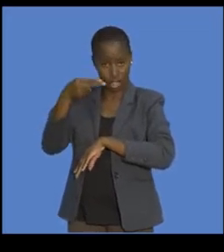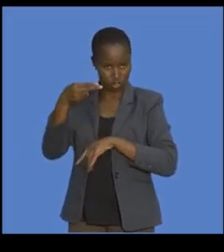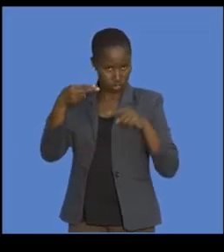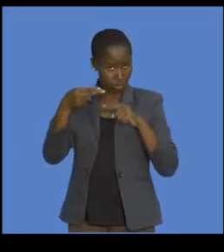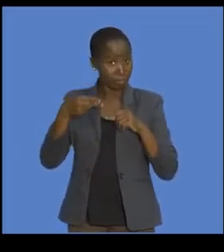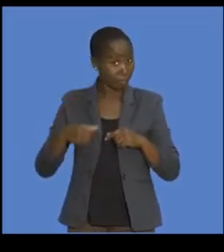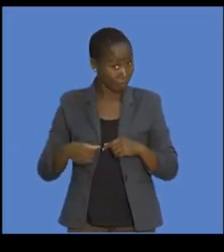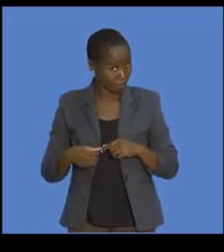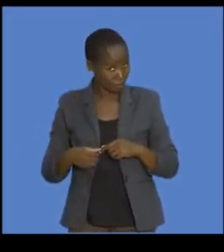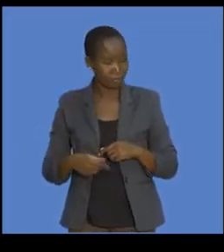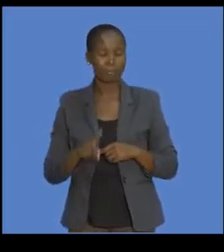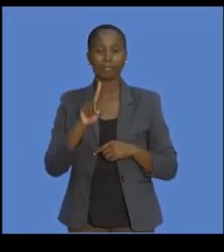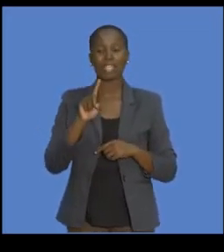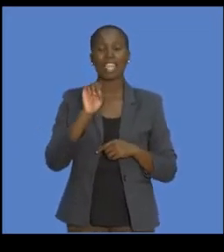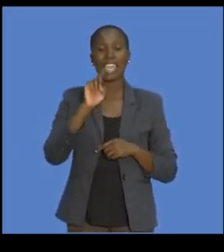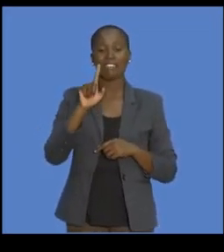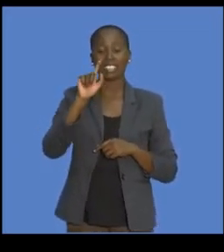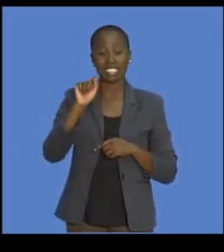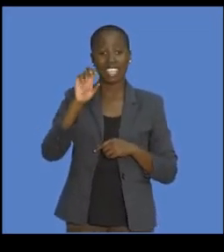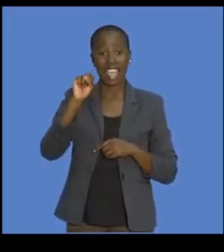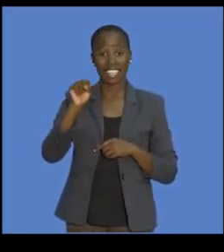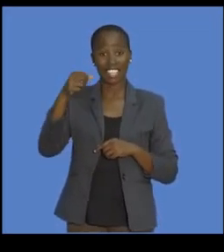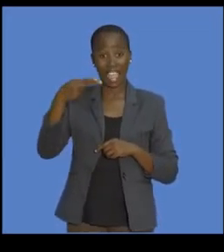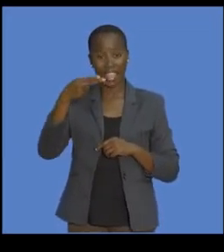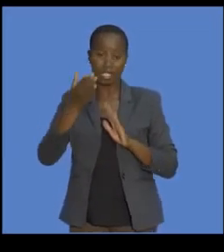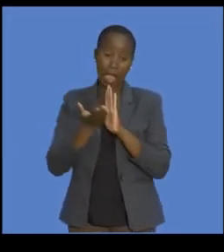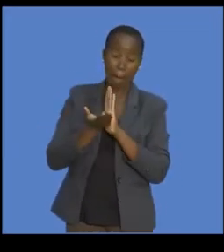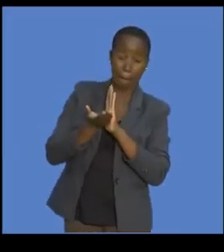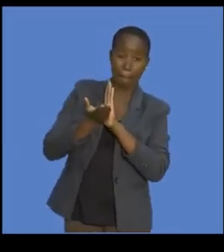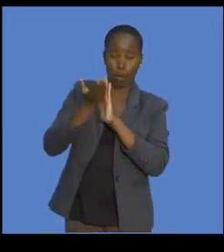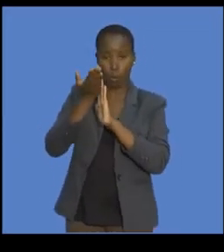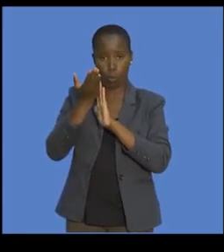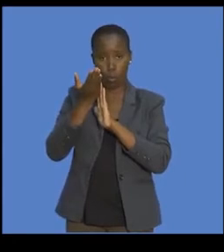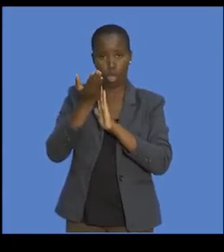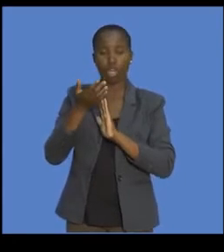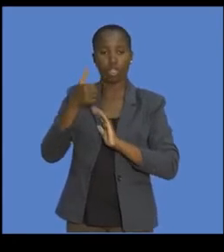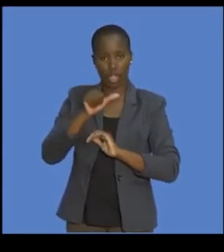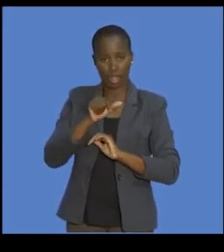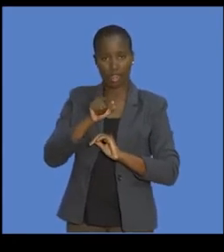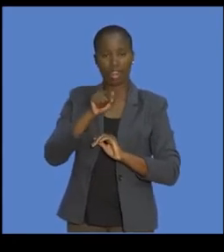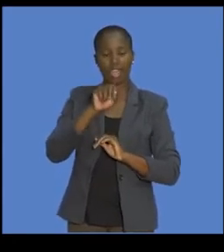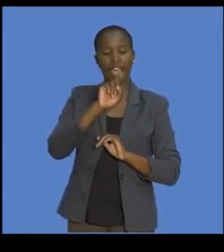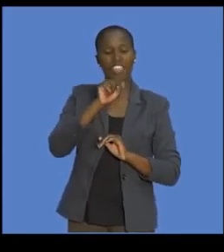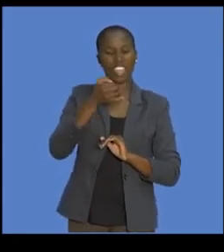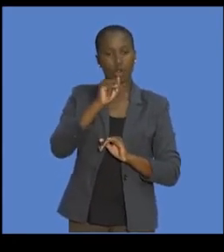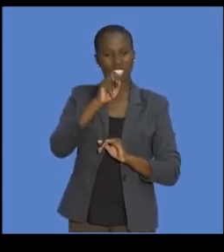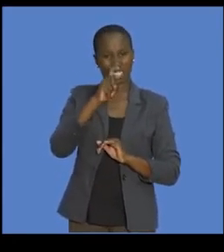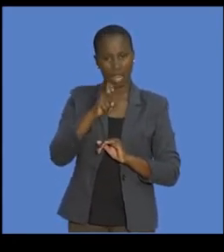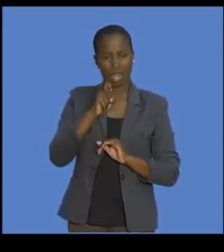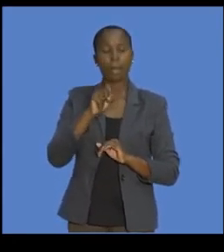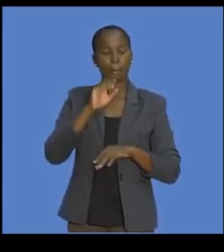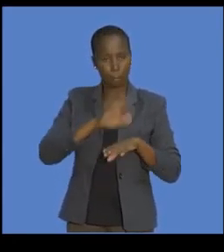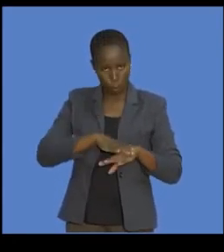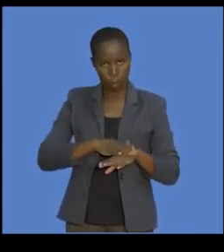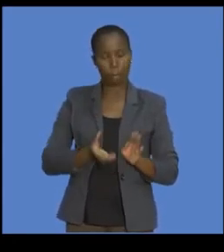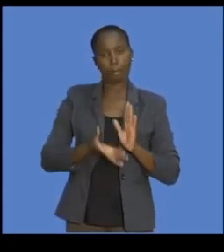The high TSH levels stimulate the thyroid gland to produce more thyroxine. So that's